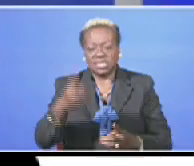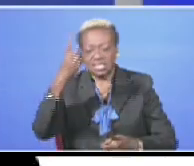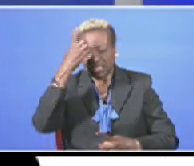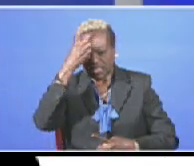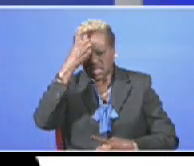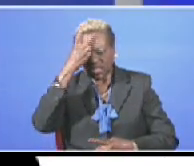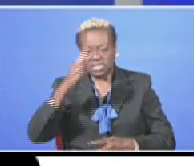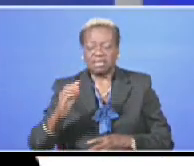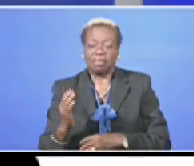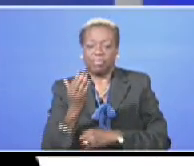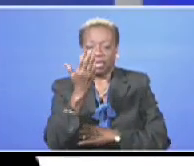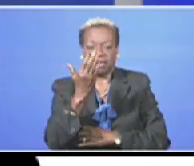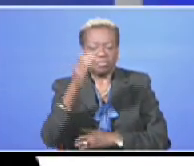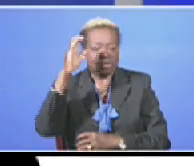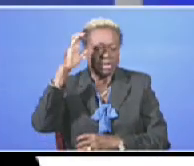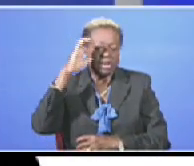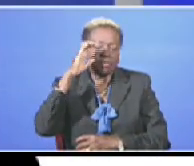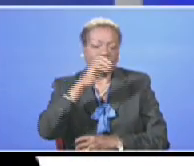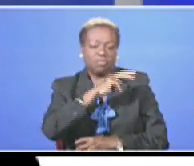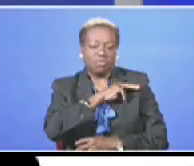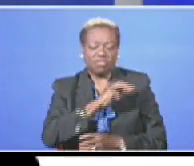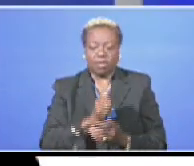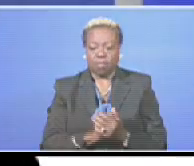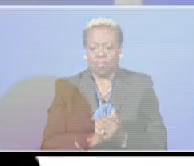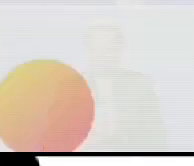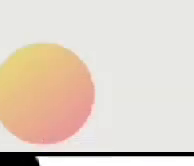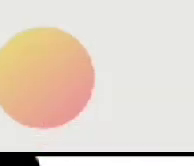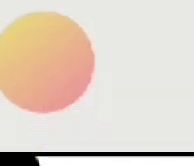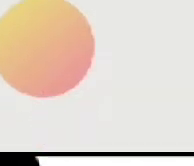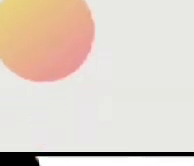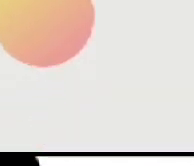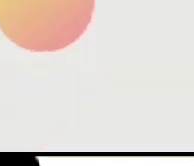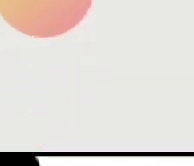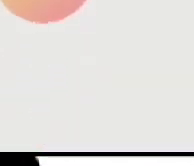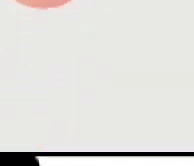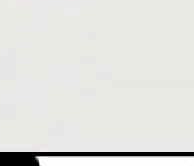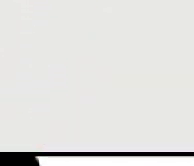appeared. Cleopatra Murphy has the details.